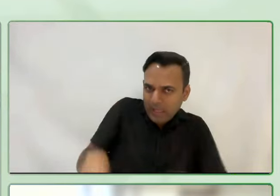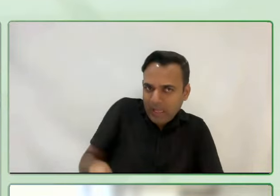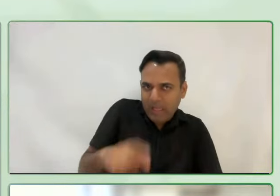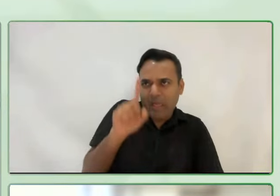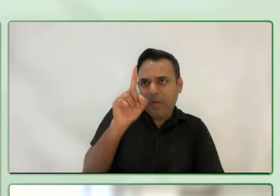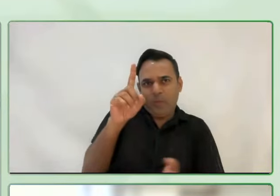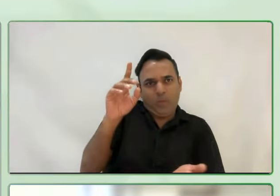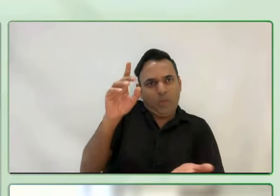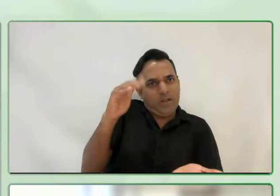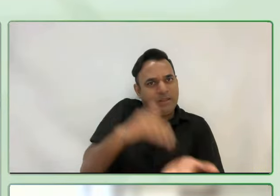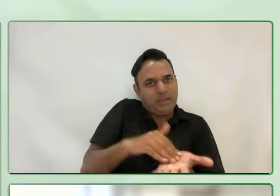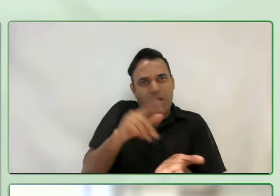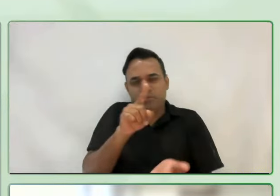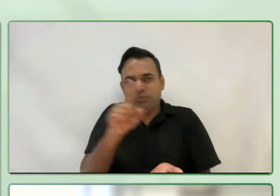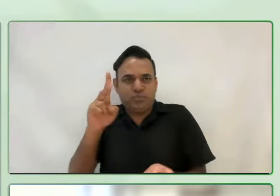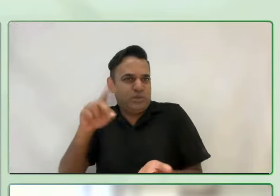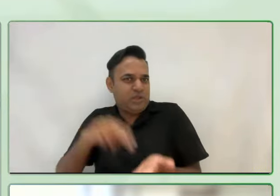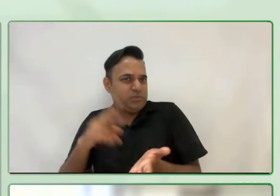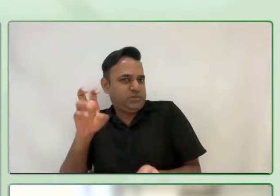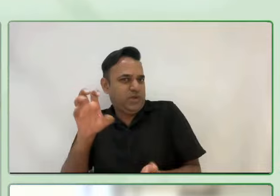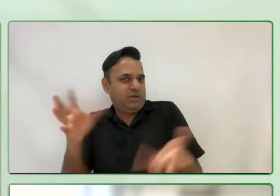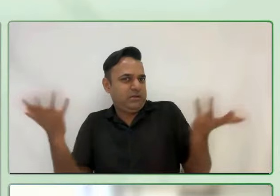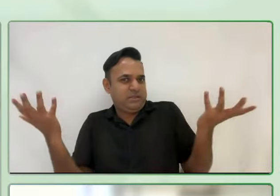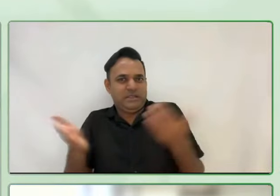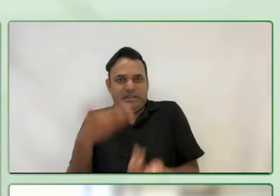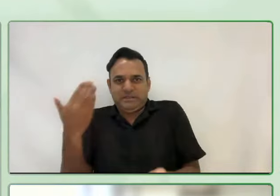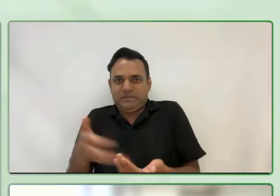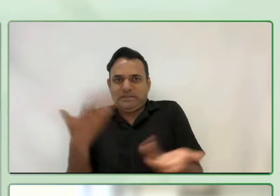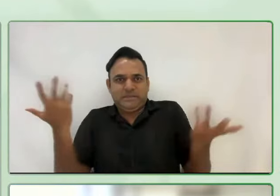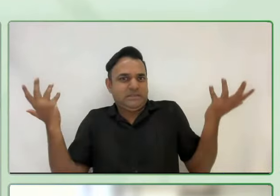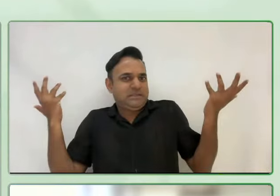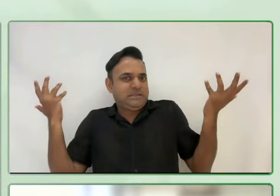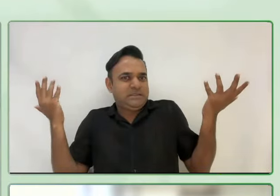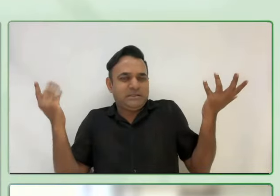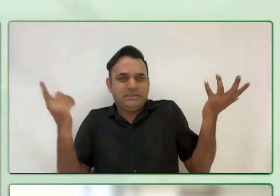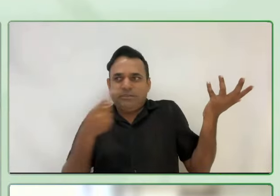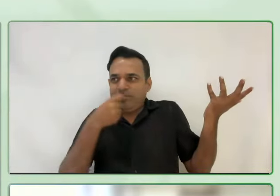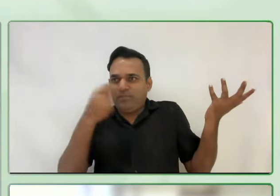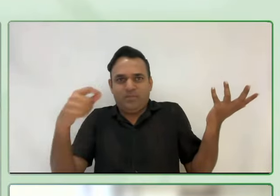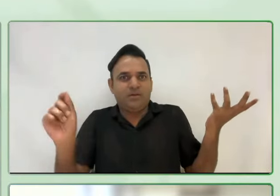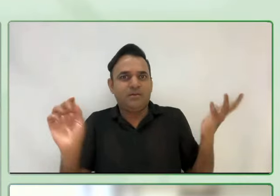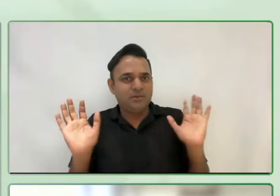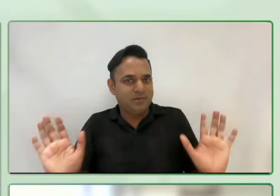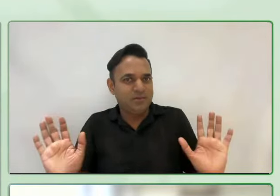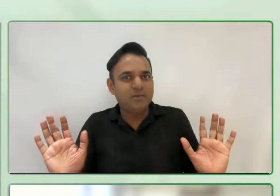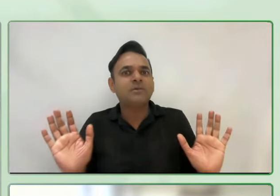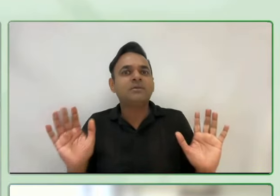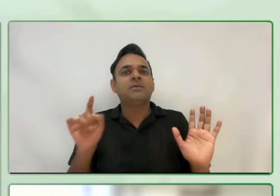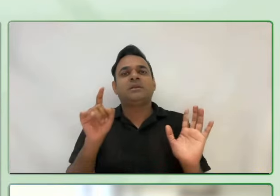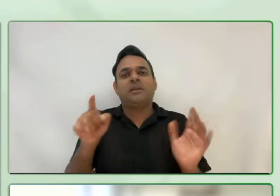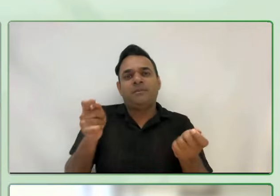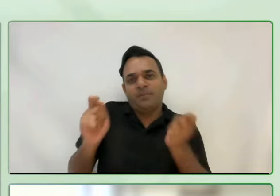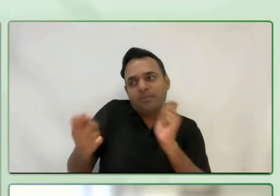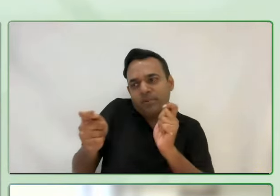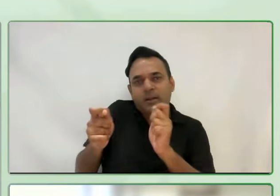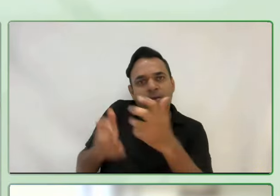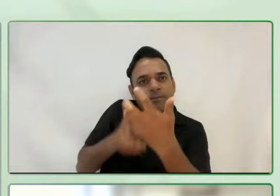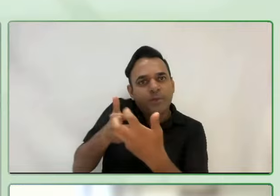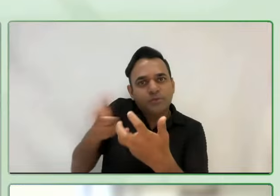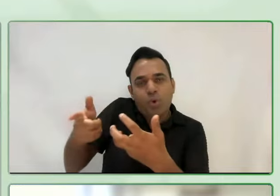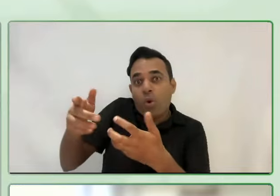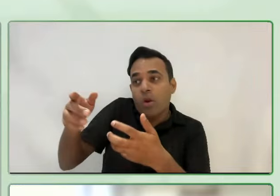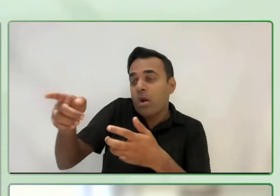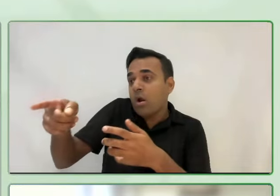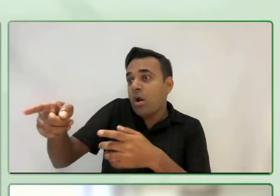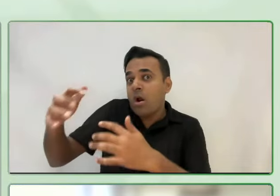stuck. So I just got kind of tired by the stuckness. Stuckness is an important word in this analysis. I'd like to come